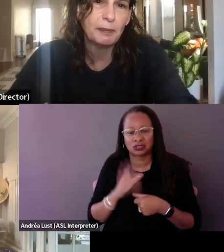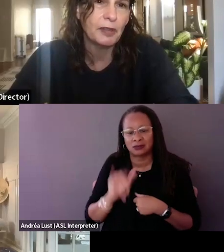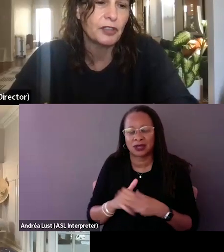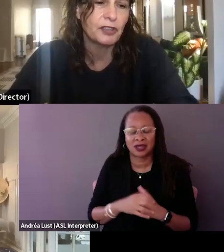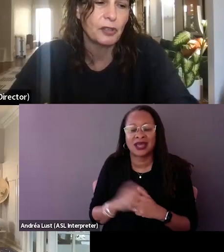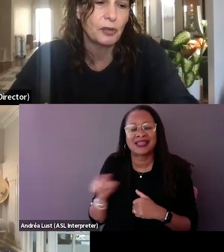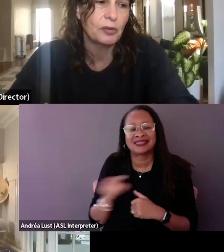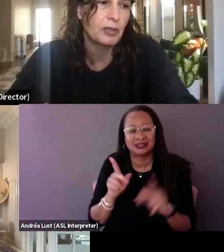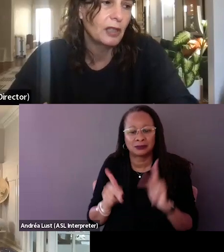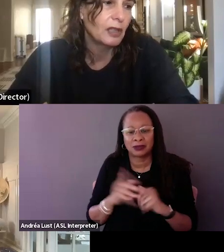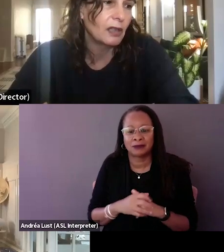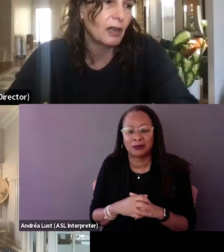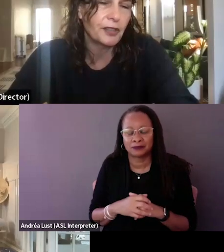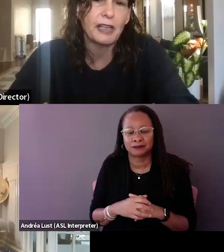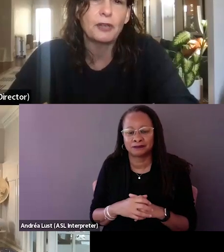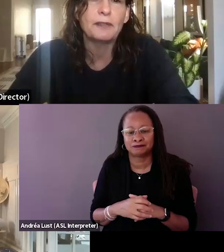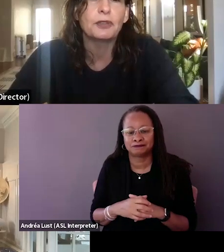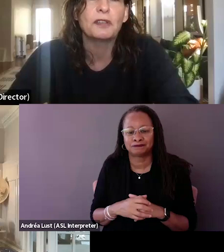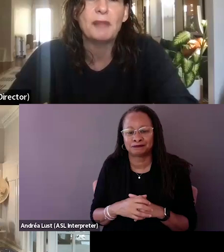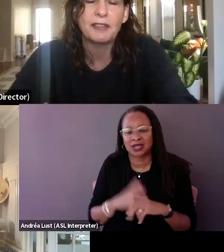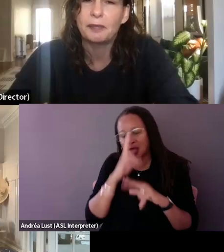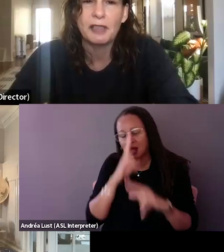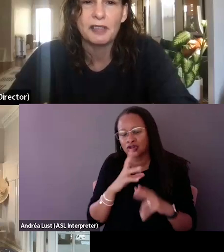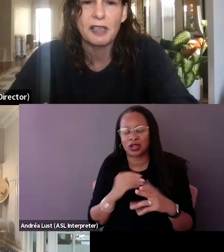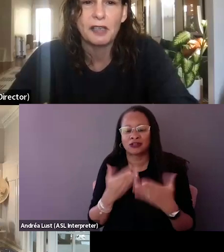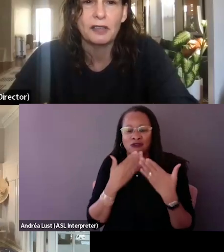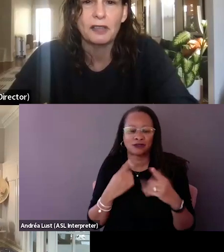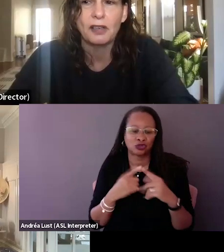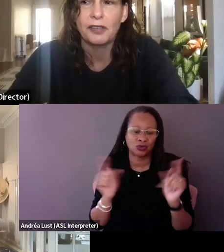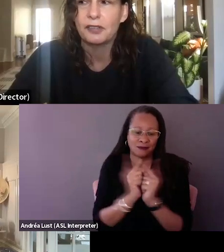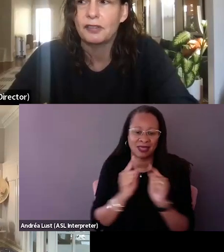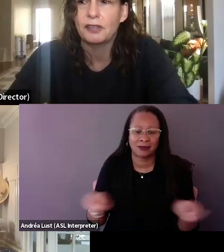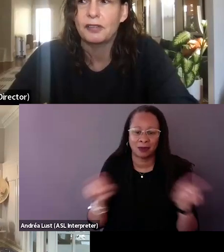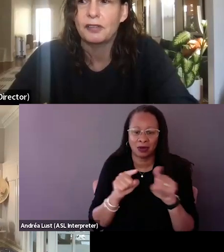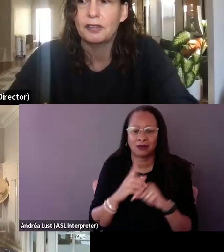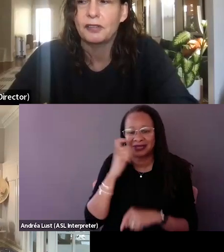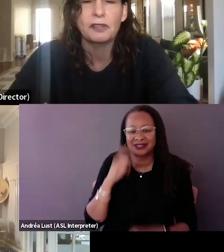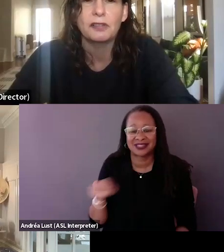these people, and just so honored and grateful to have met them, because they are